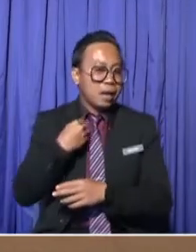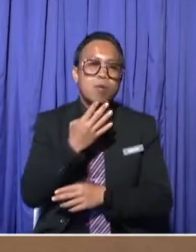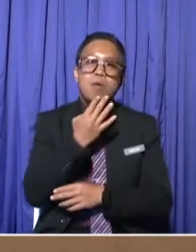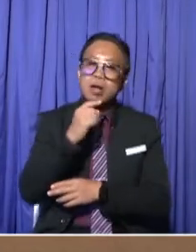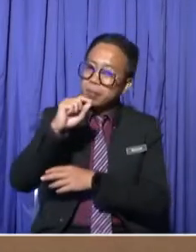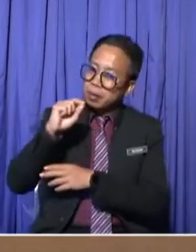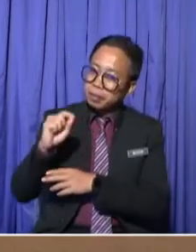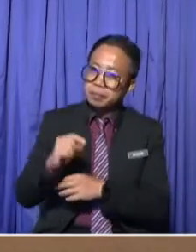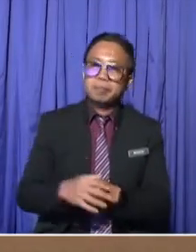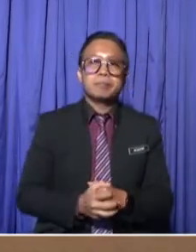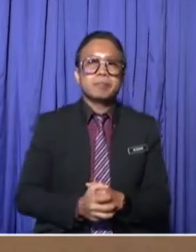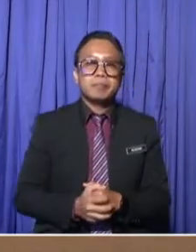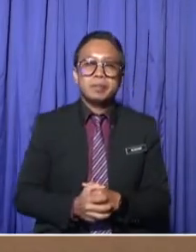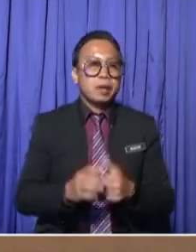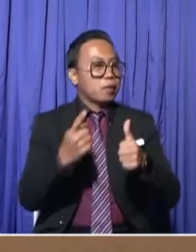pen.